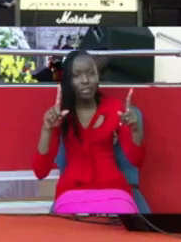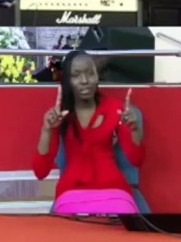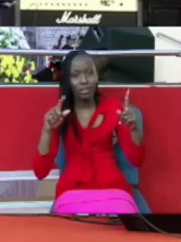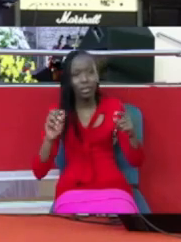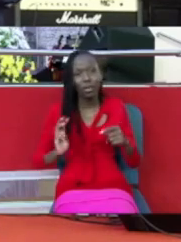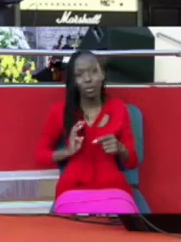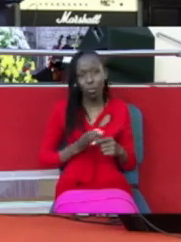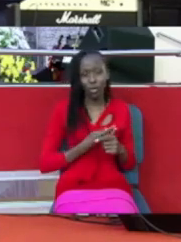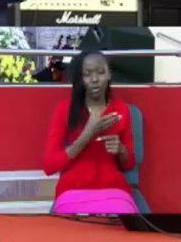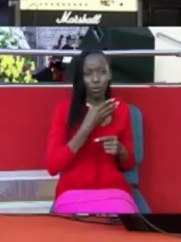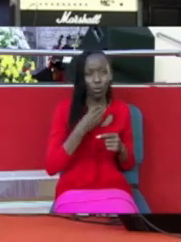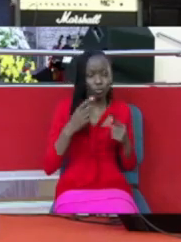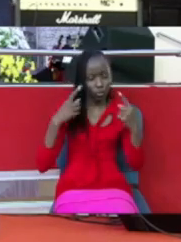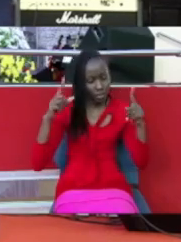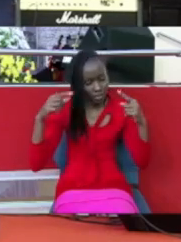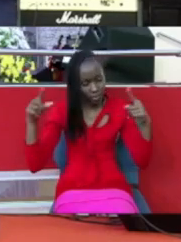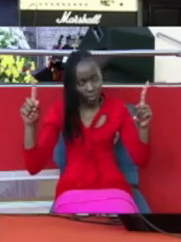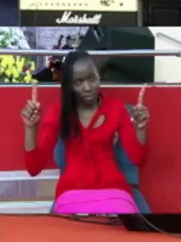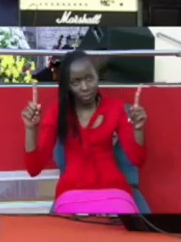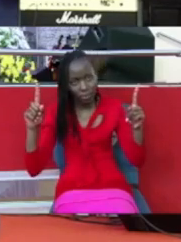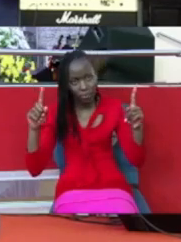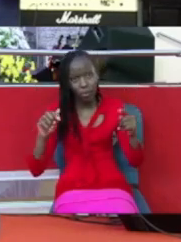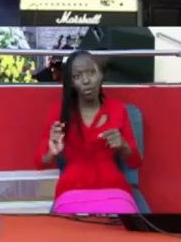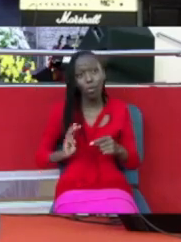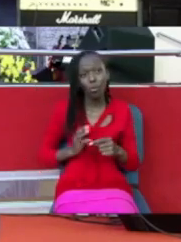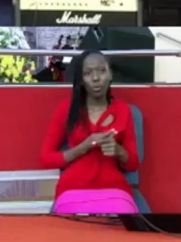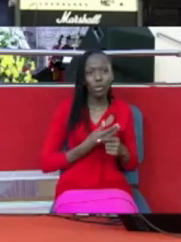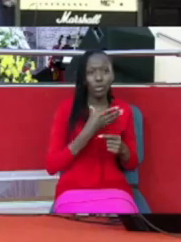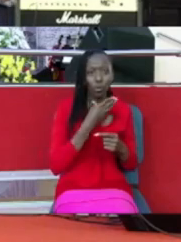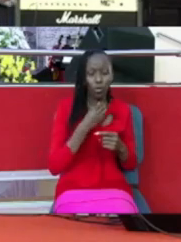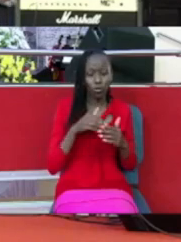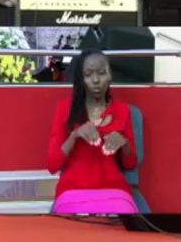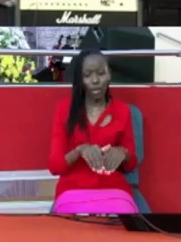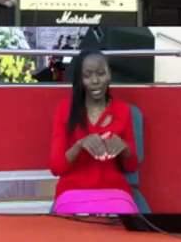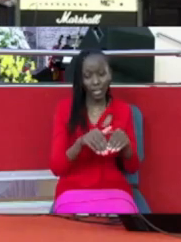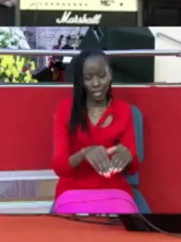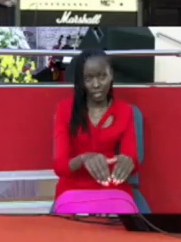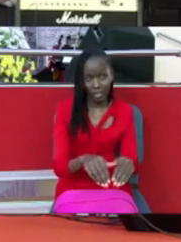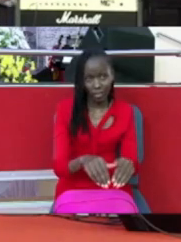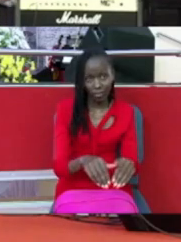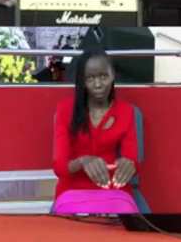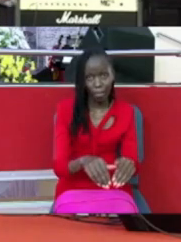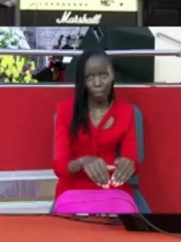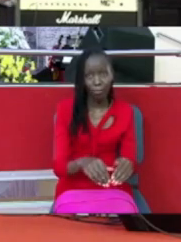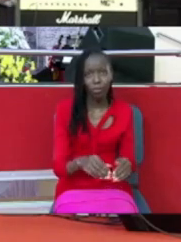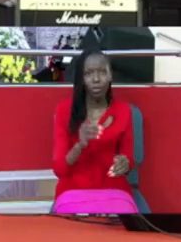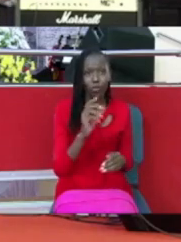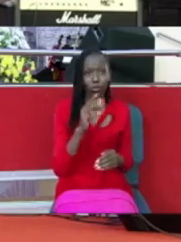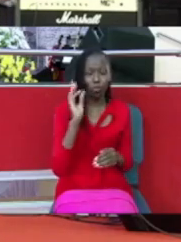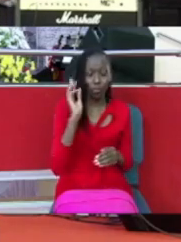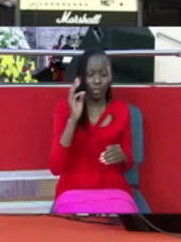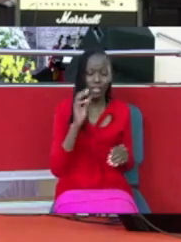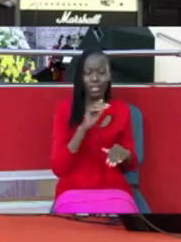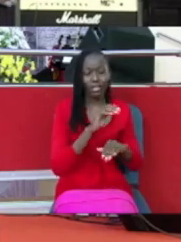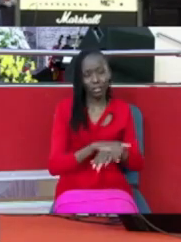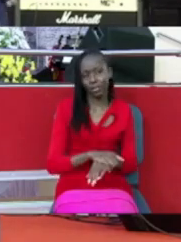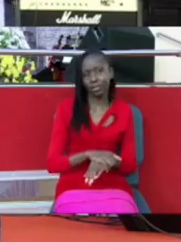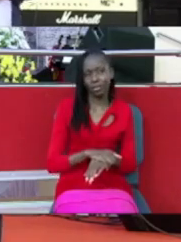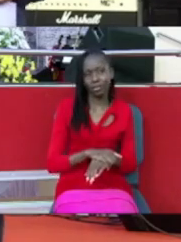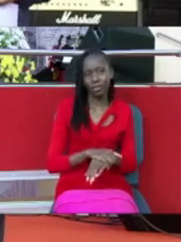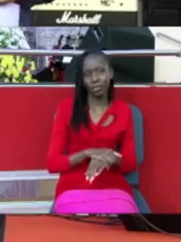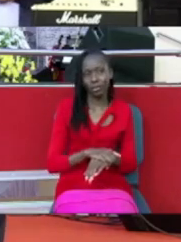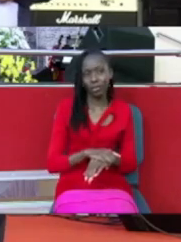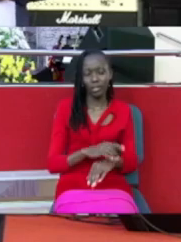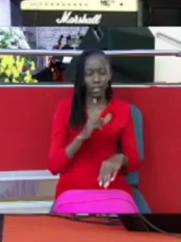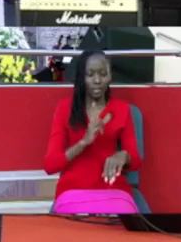want to be successful. We want to be guided. You will find them when you